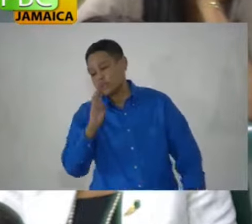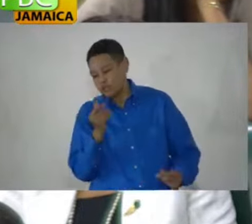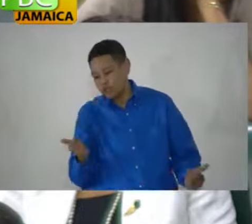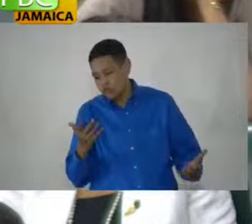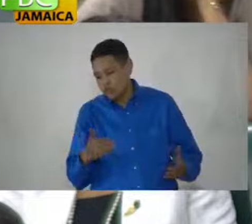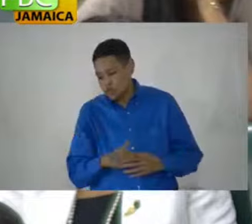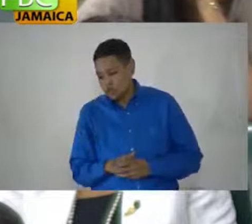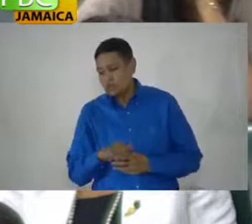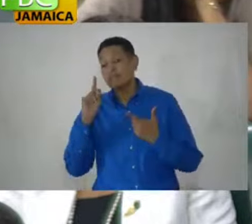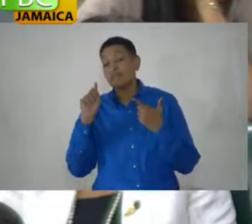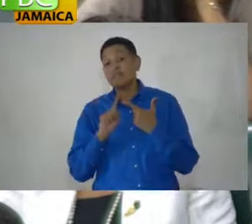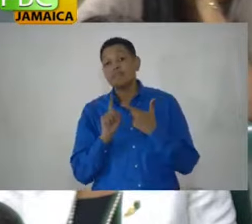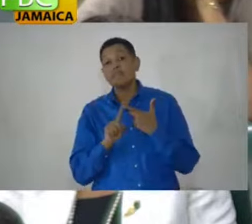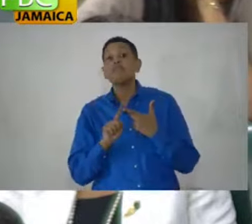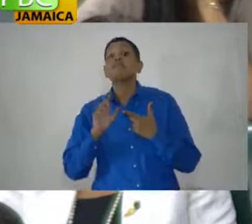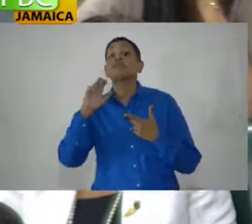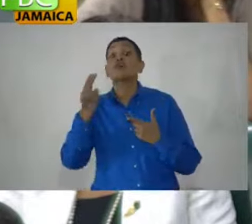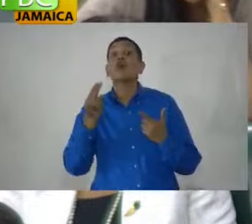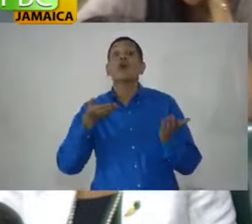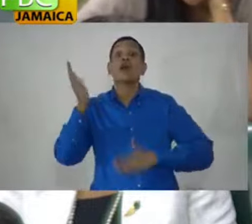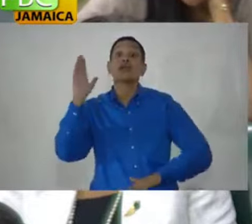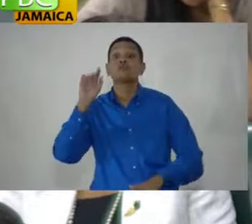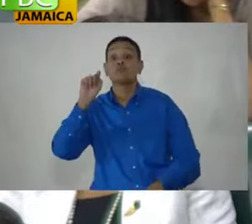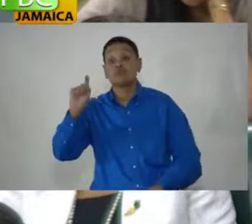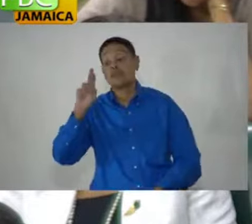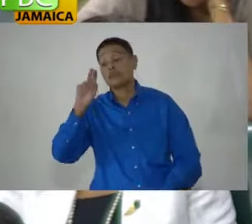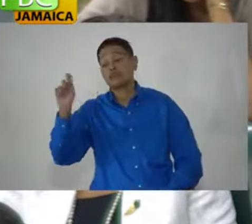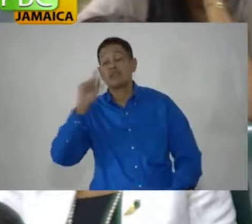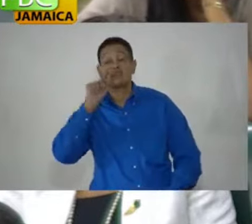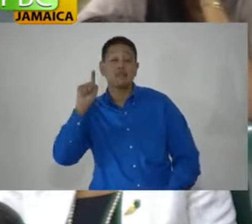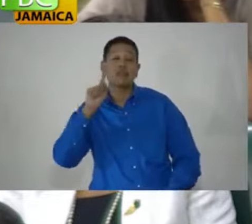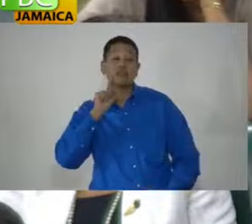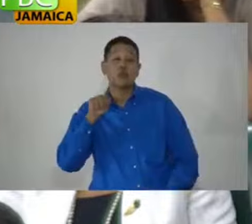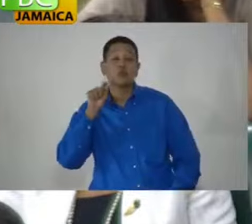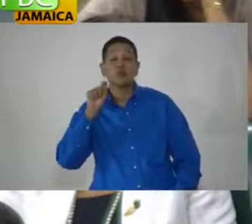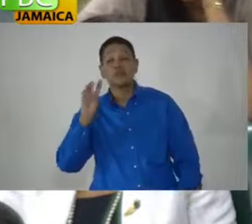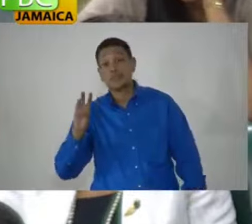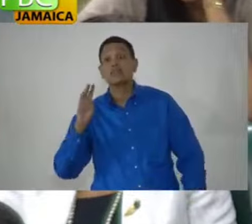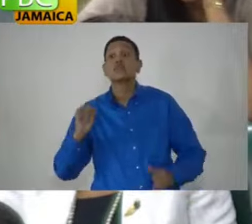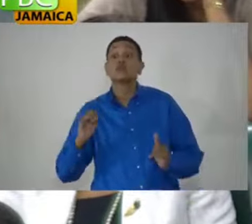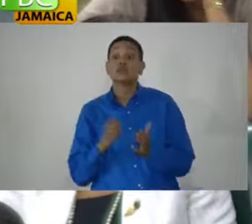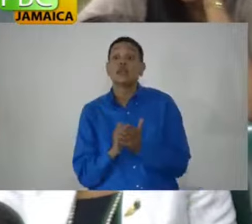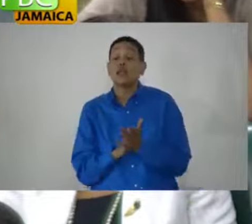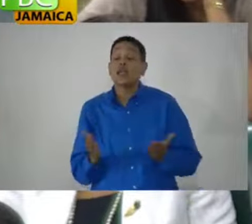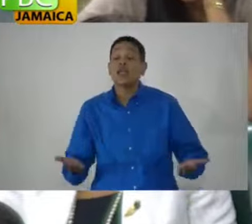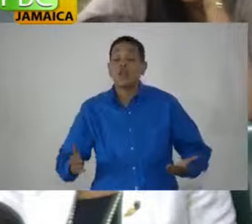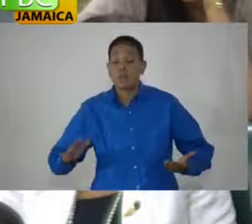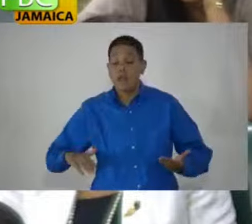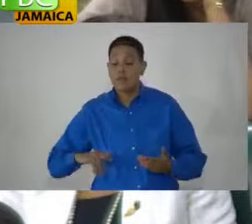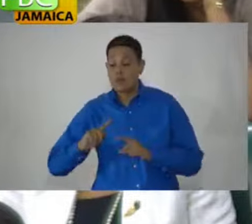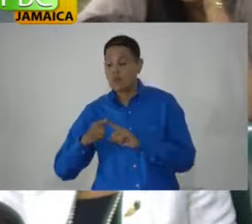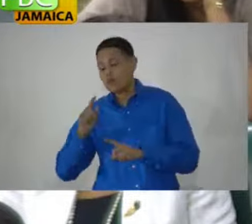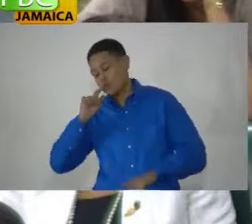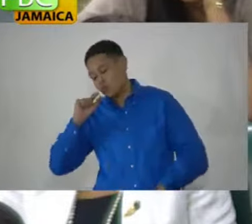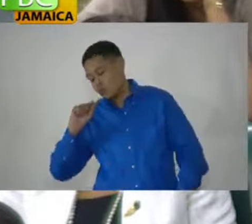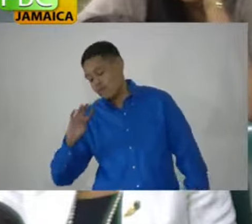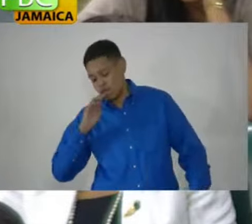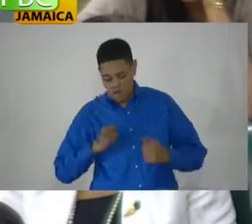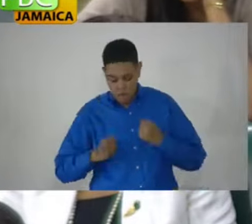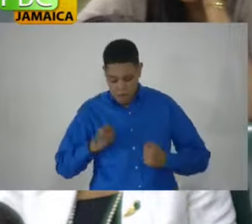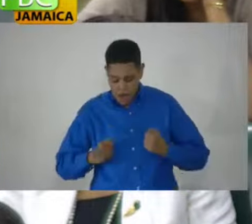resolution. 2. The Conch Export Levy Rate of Levy Order 2026, which was laid on the table of the House on the 24th